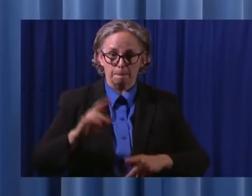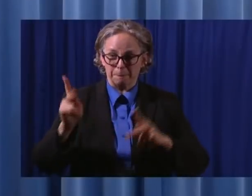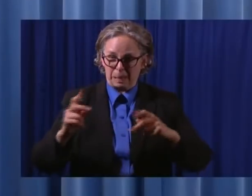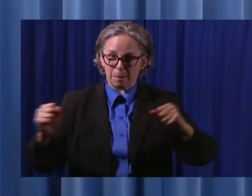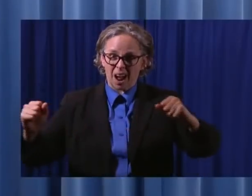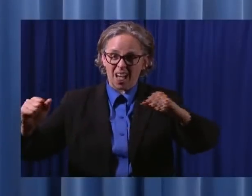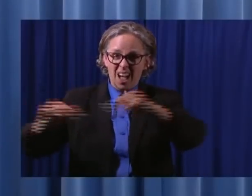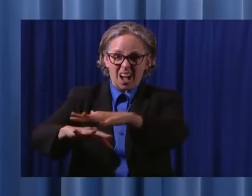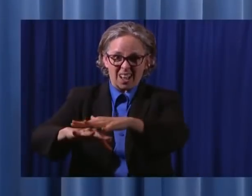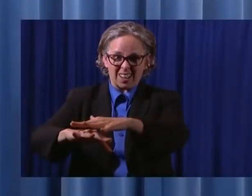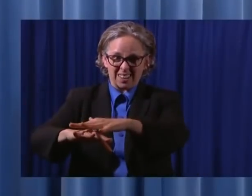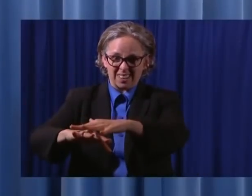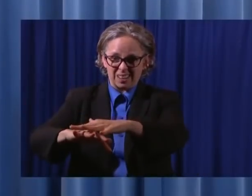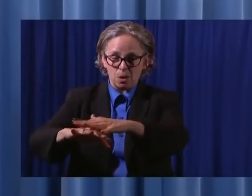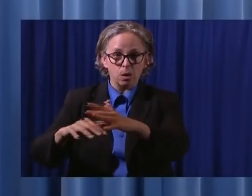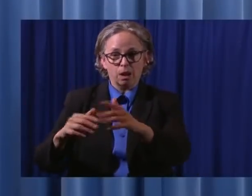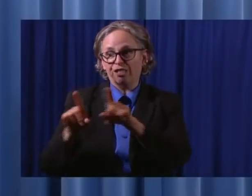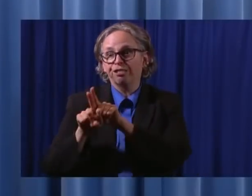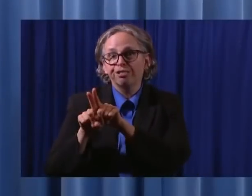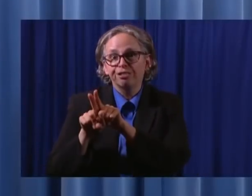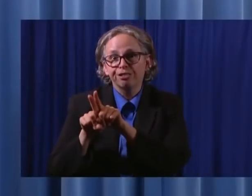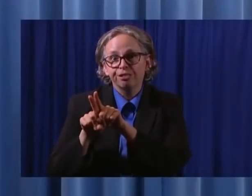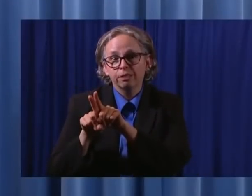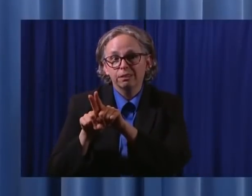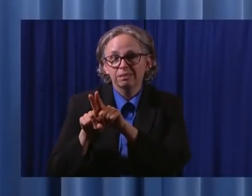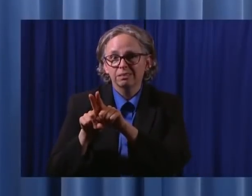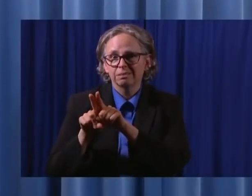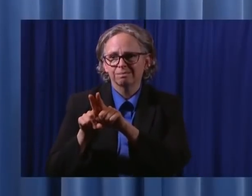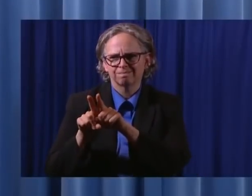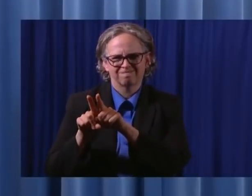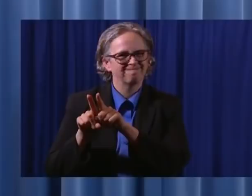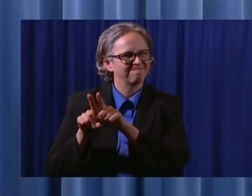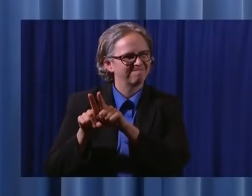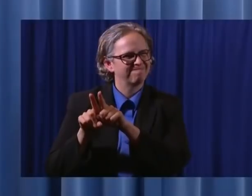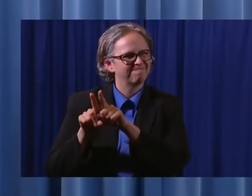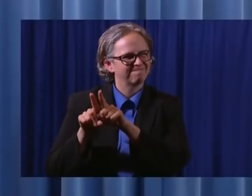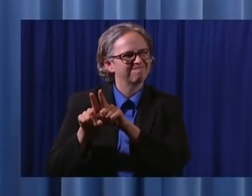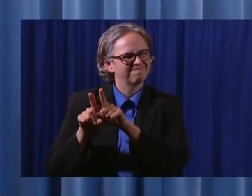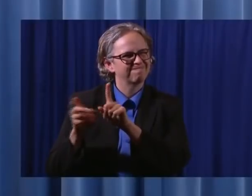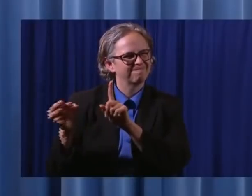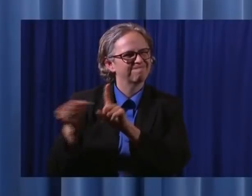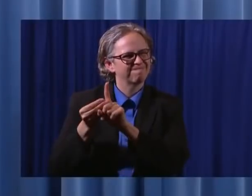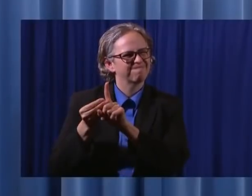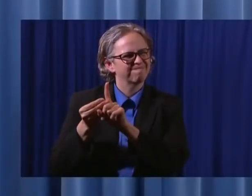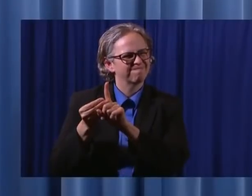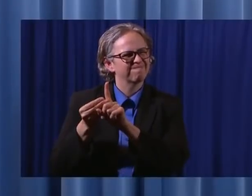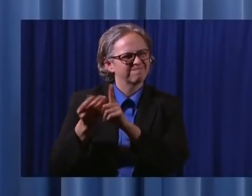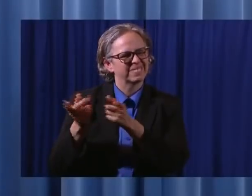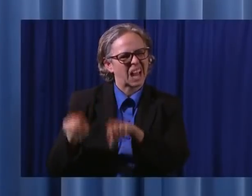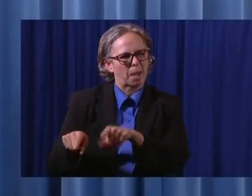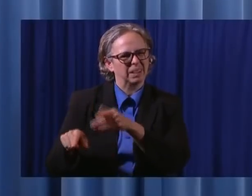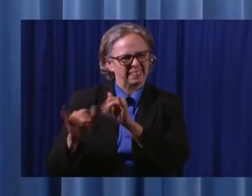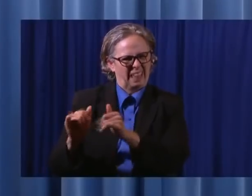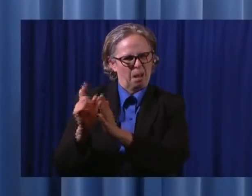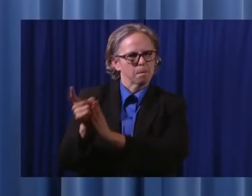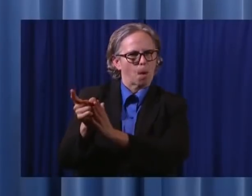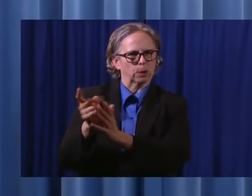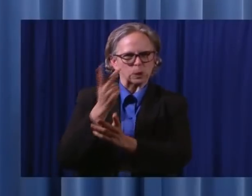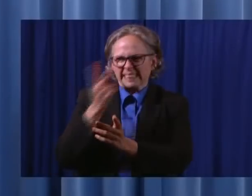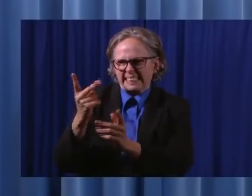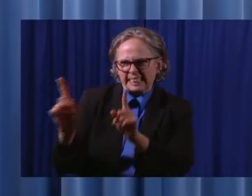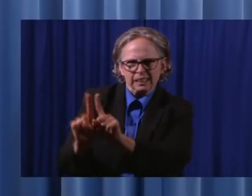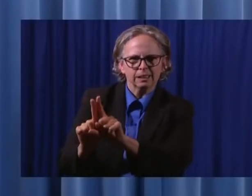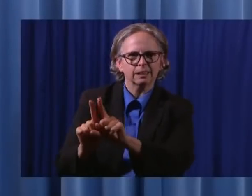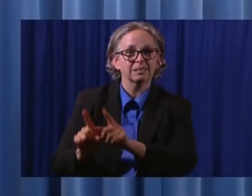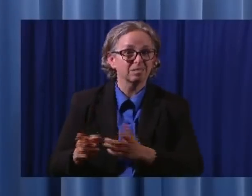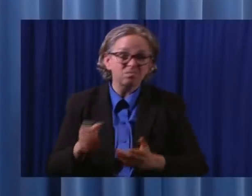who are not wearing masks, you can pretty much bet that there's some spread going on. So yeah, I think that, you